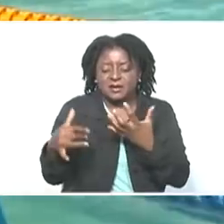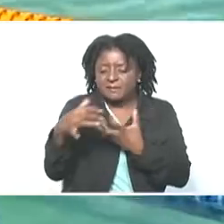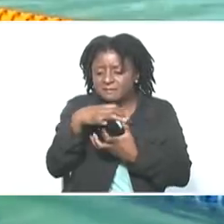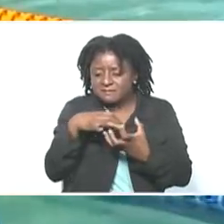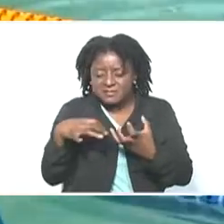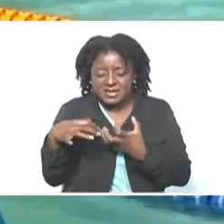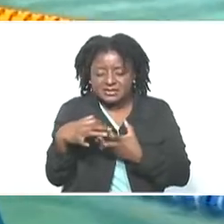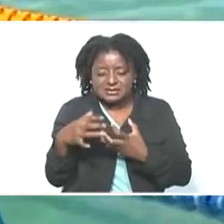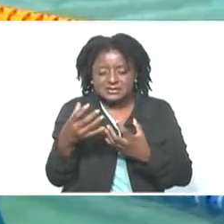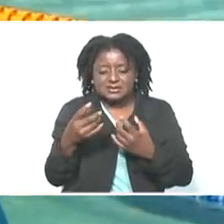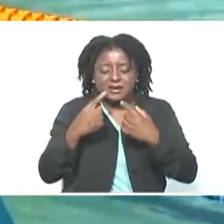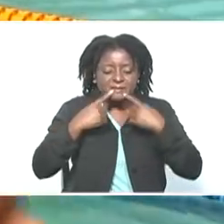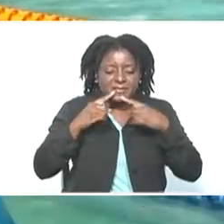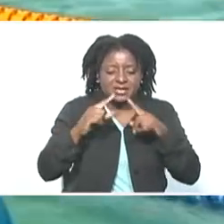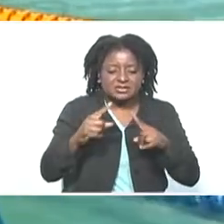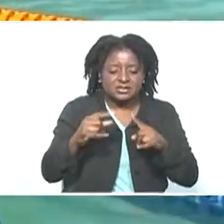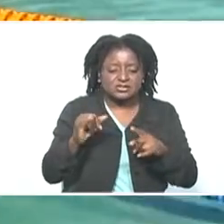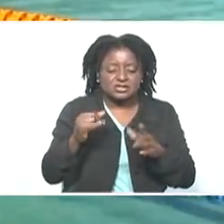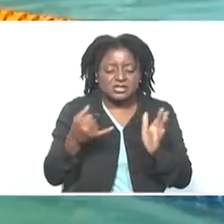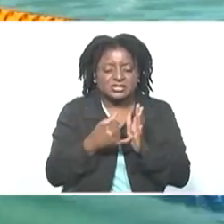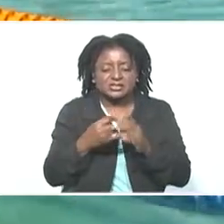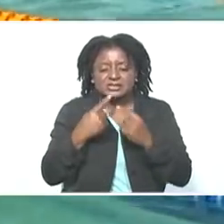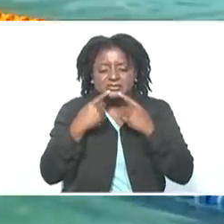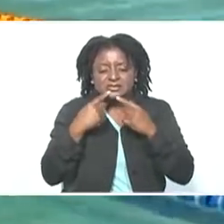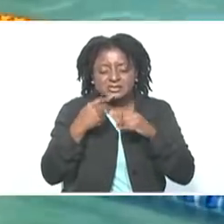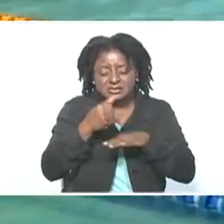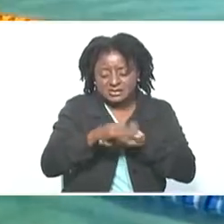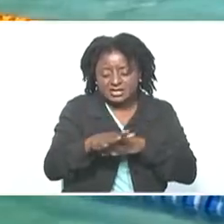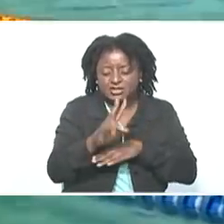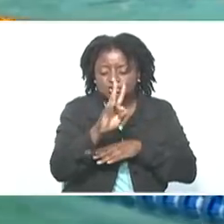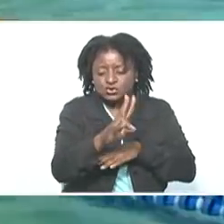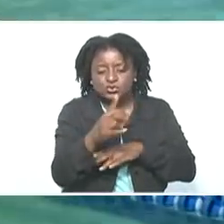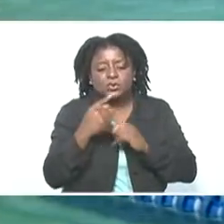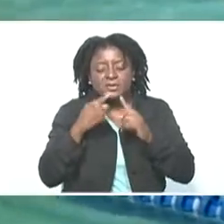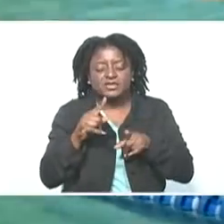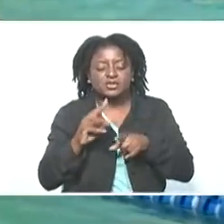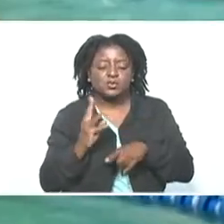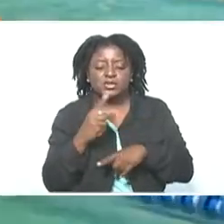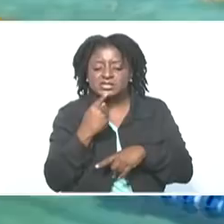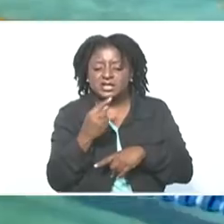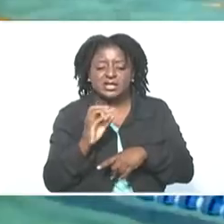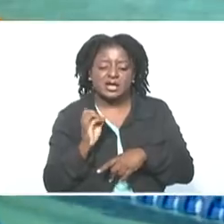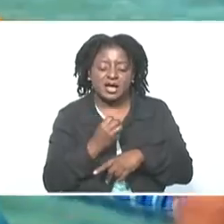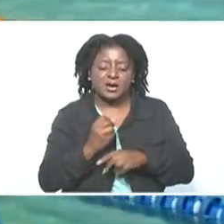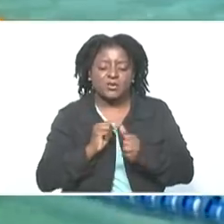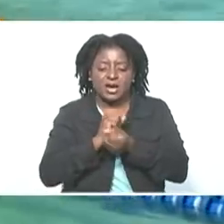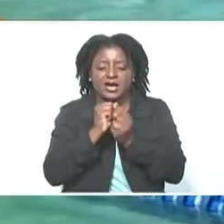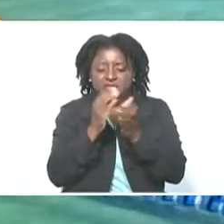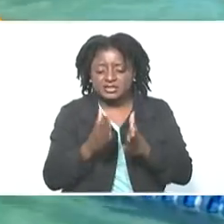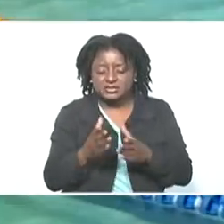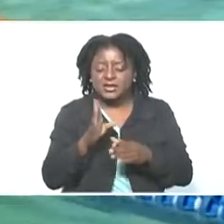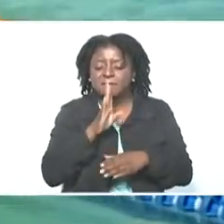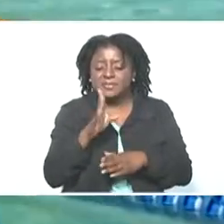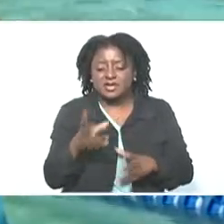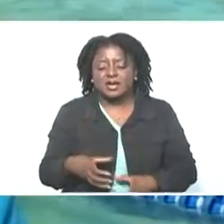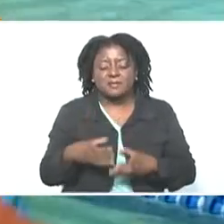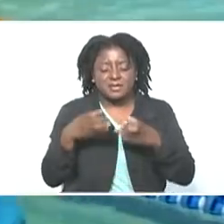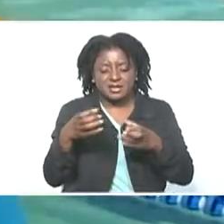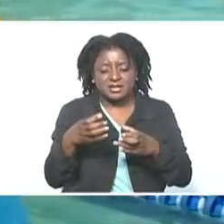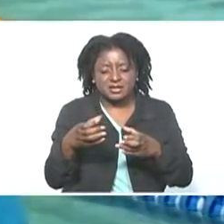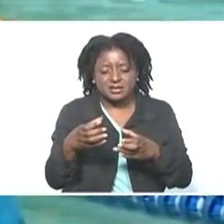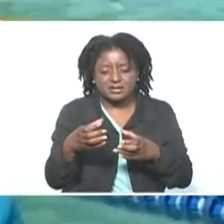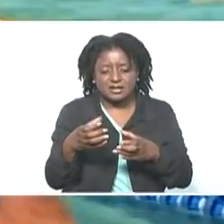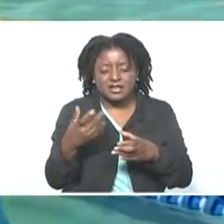honestly think that it's sending 2 messages. We're trying to tell our athletes that they need to be committed. The preamble of our Constitution talks